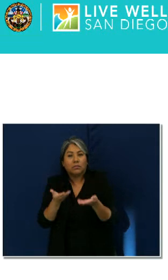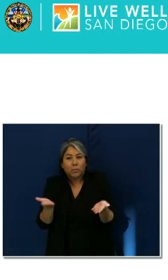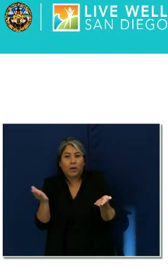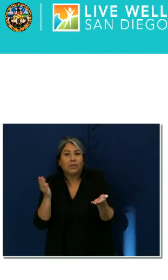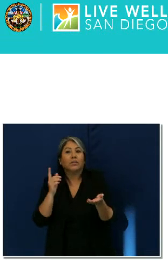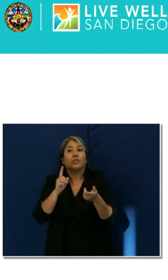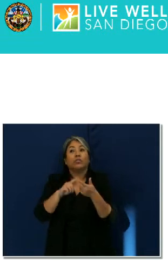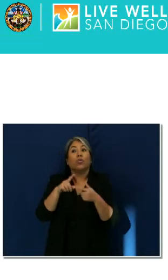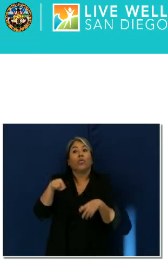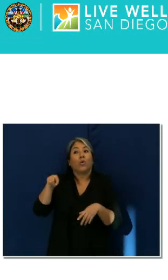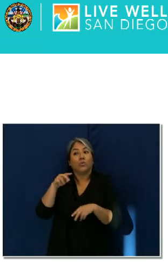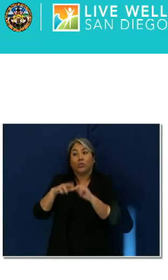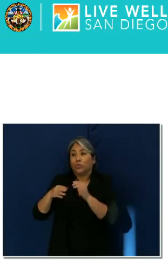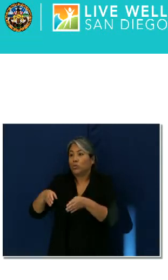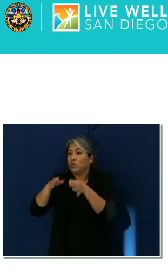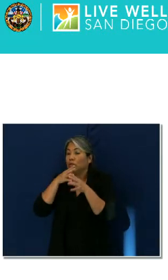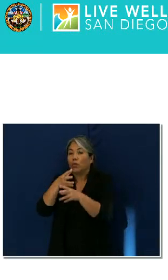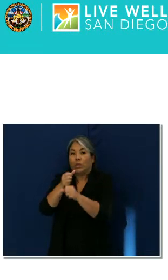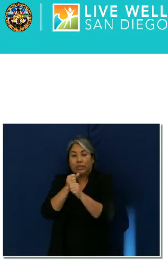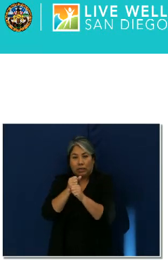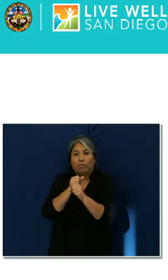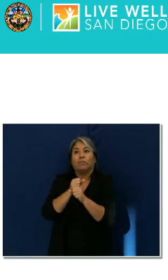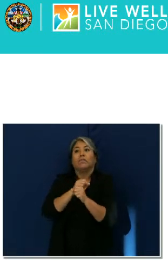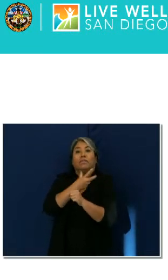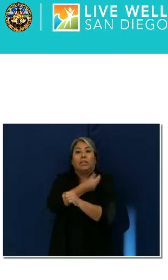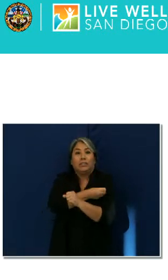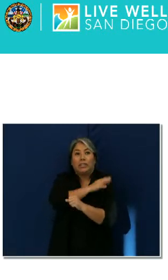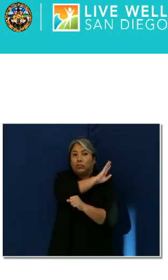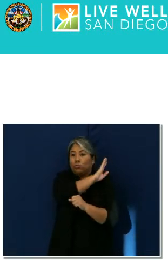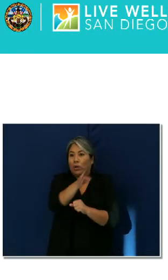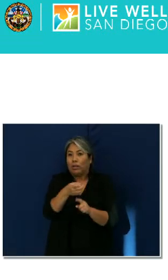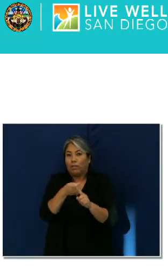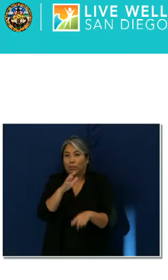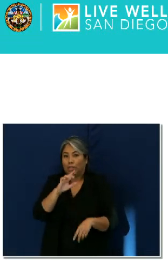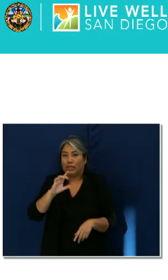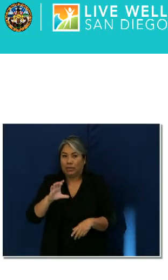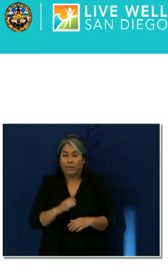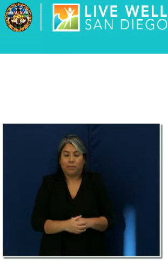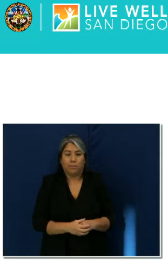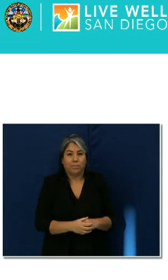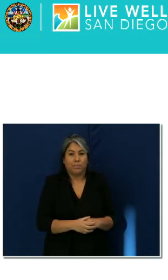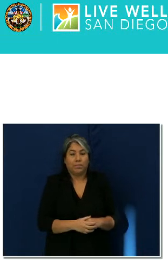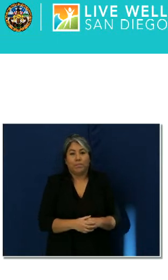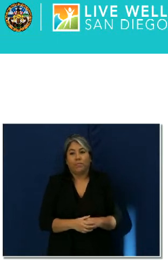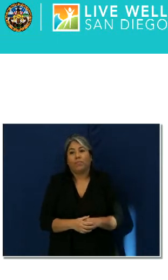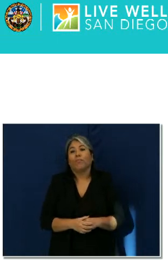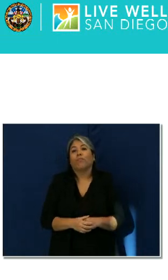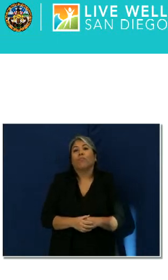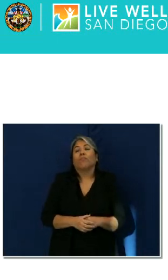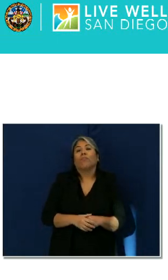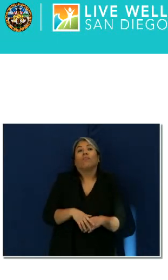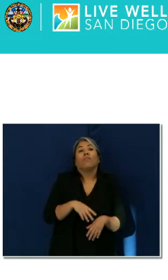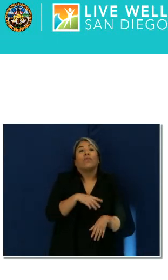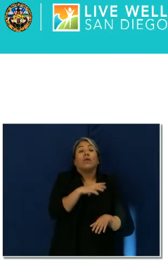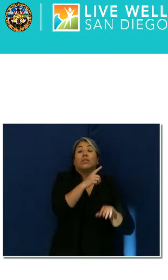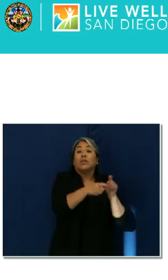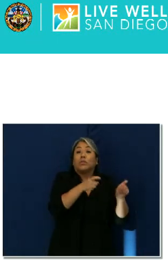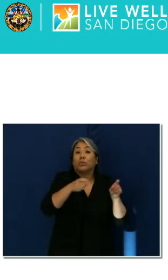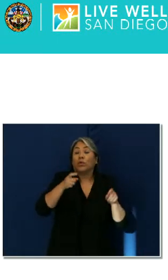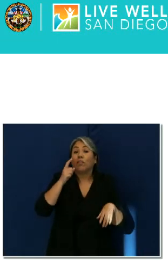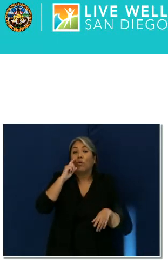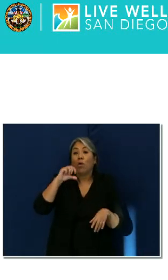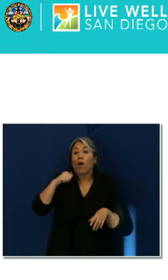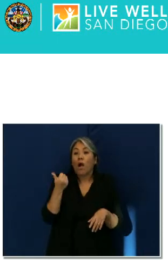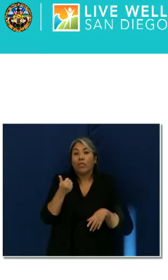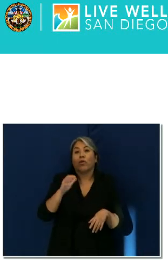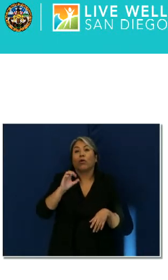entities that did not receive vaccine directly from the CDC. The distribution is to other